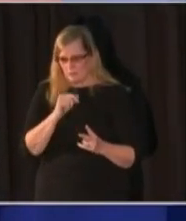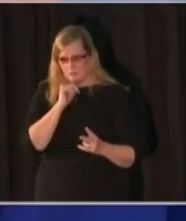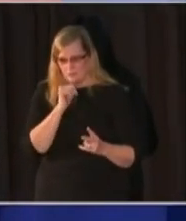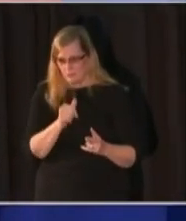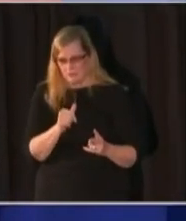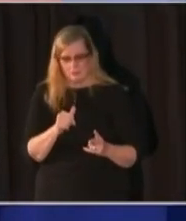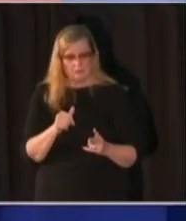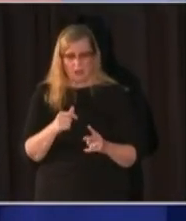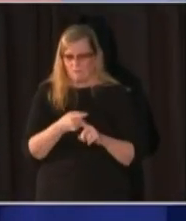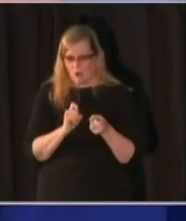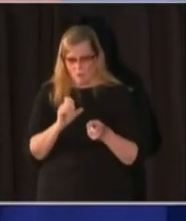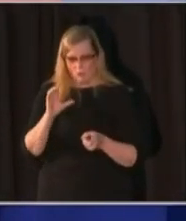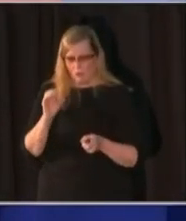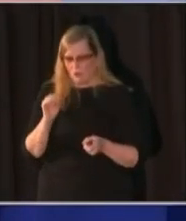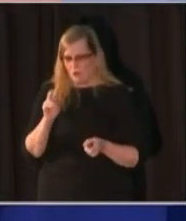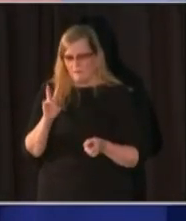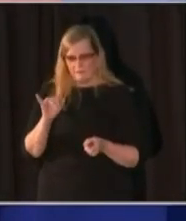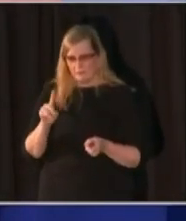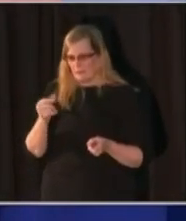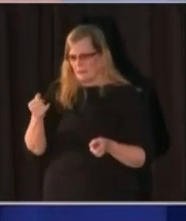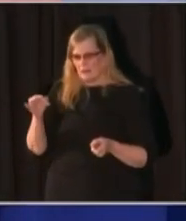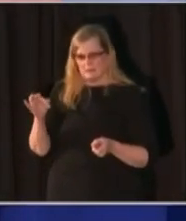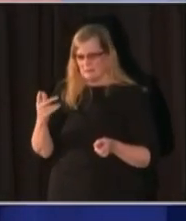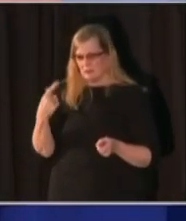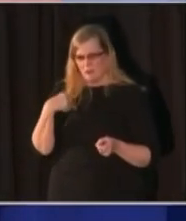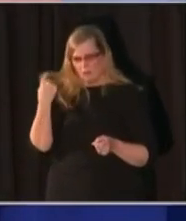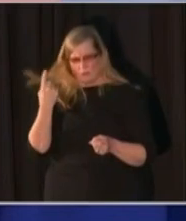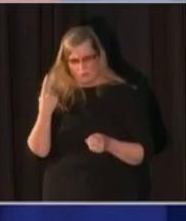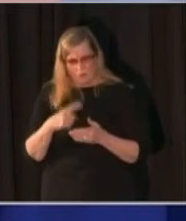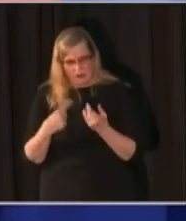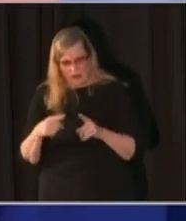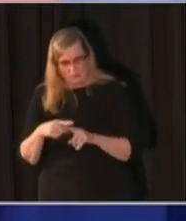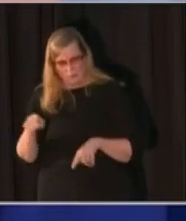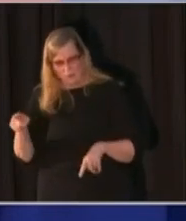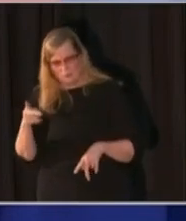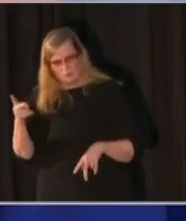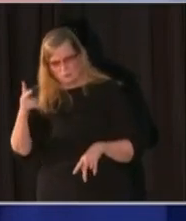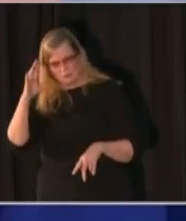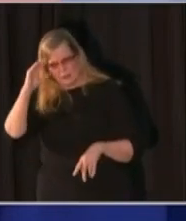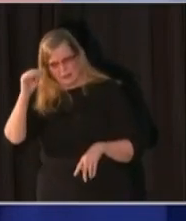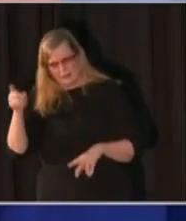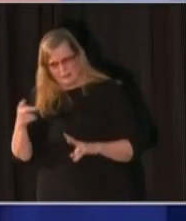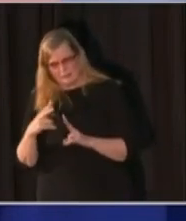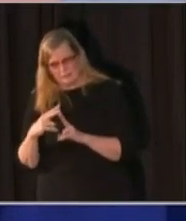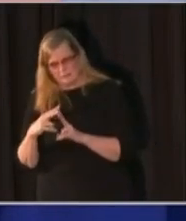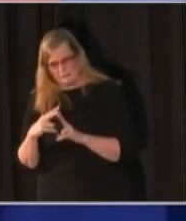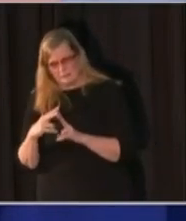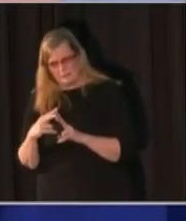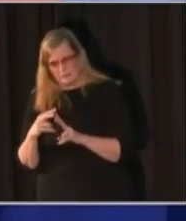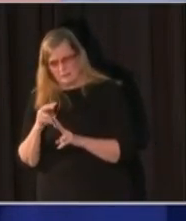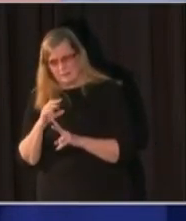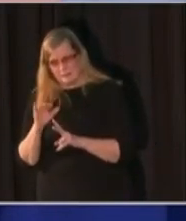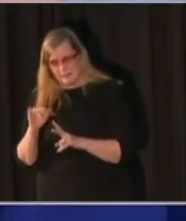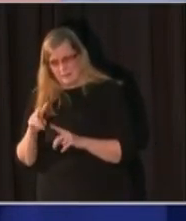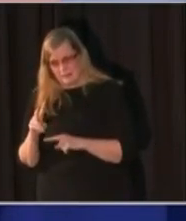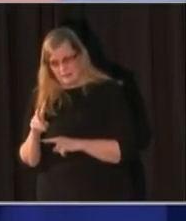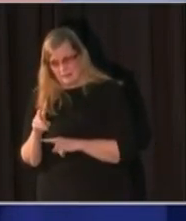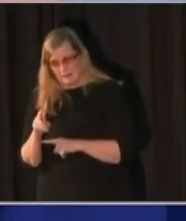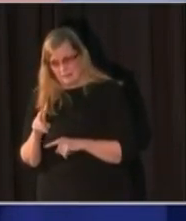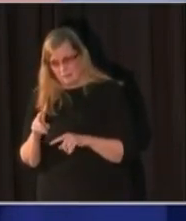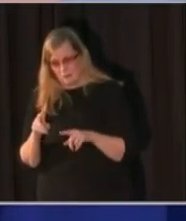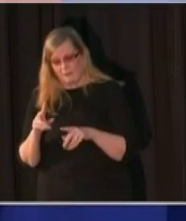what happened to these officers? Secondly, do you view these officers as dying in the line of duty? These were line